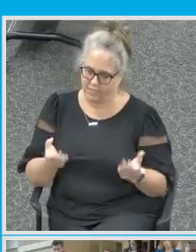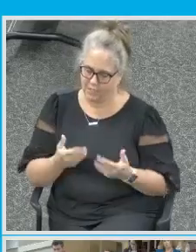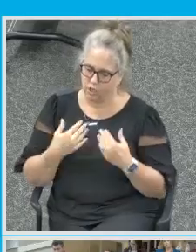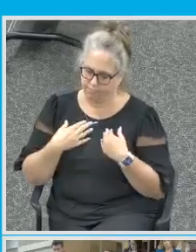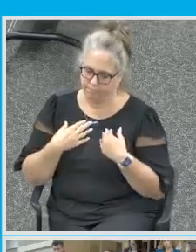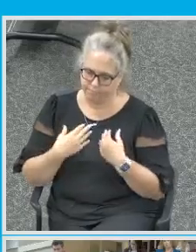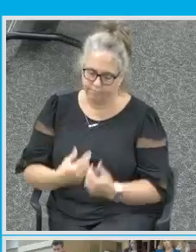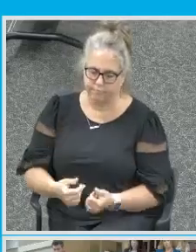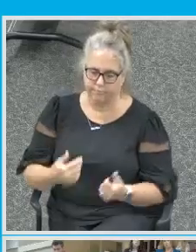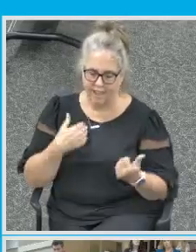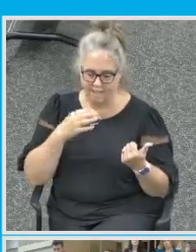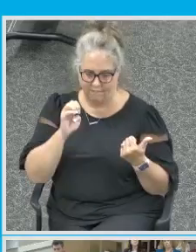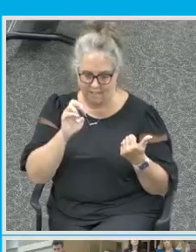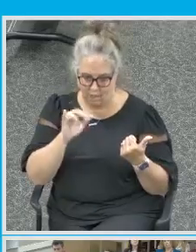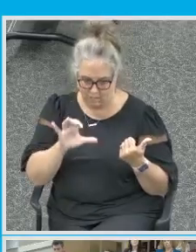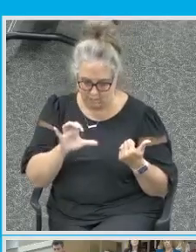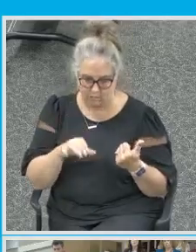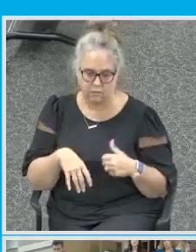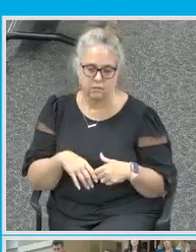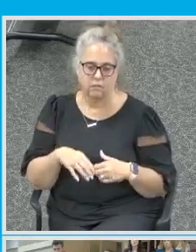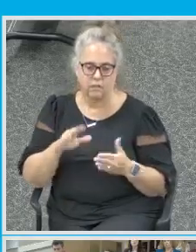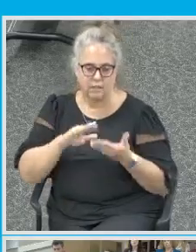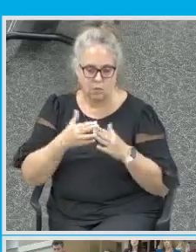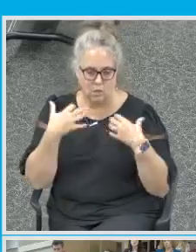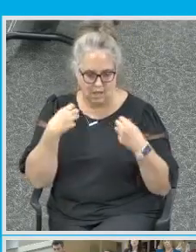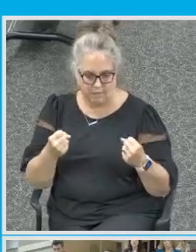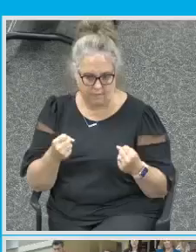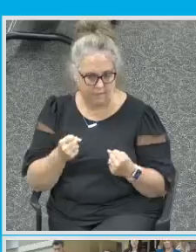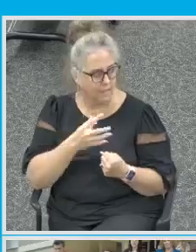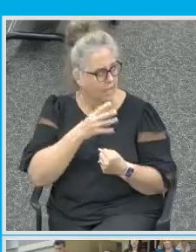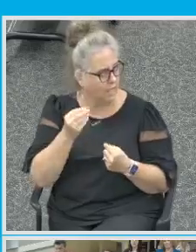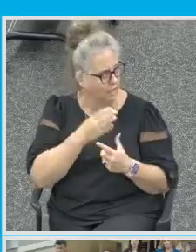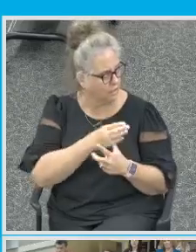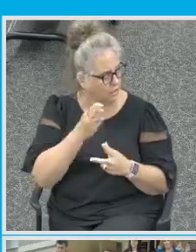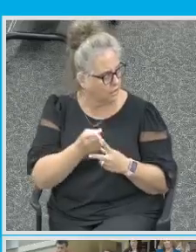PQ Behavioral Health, who's going to say a few words to start us off.